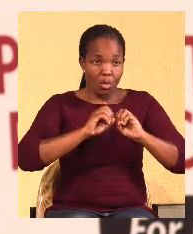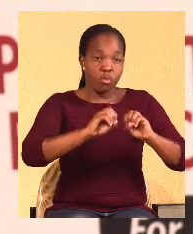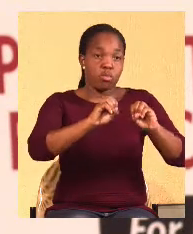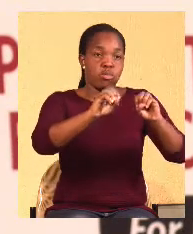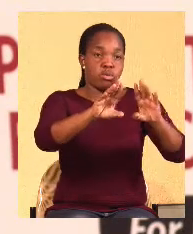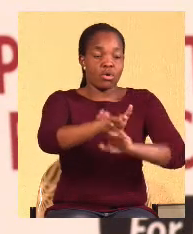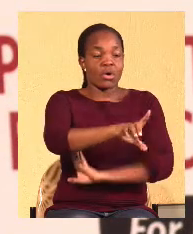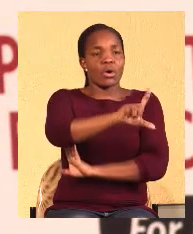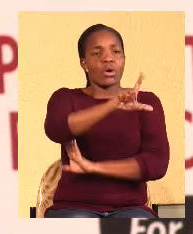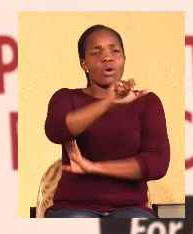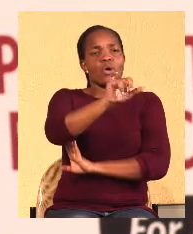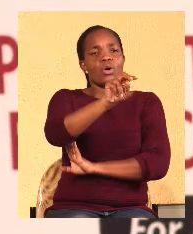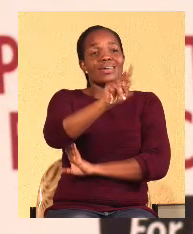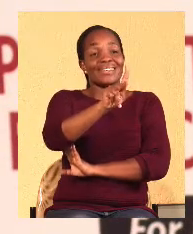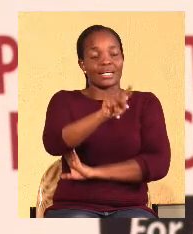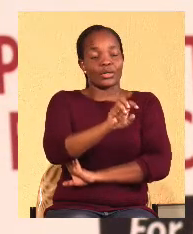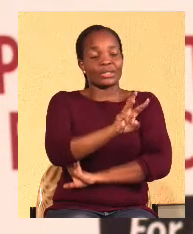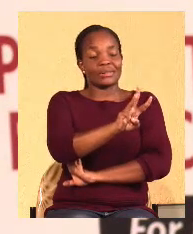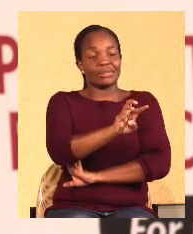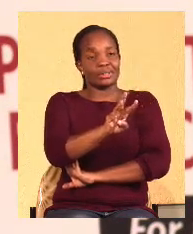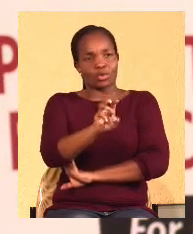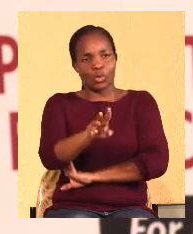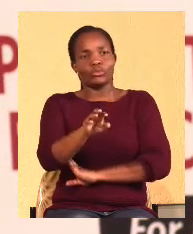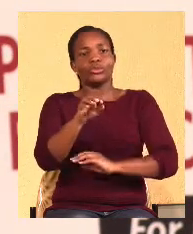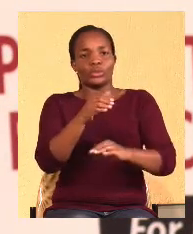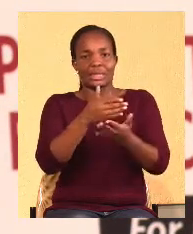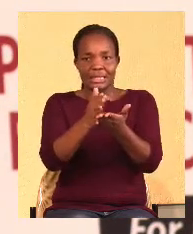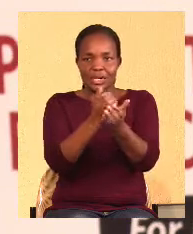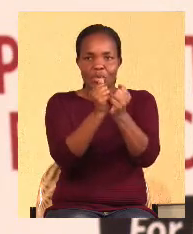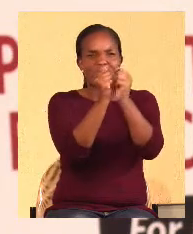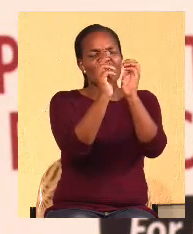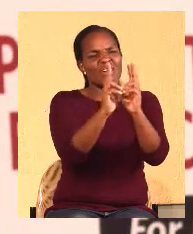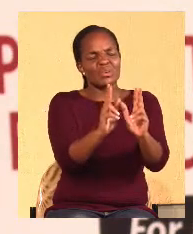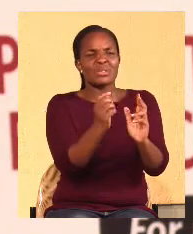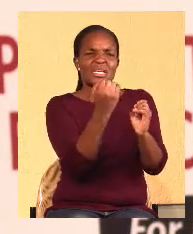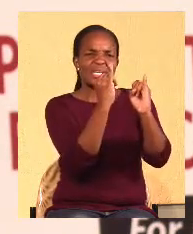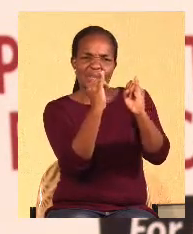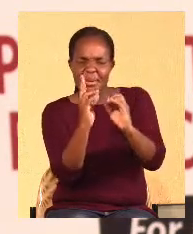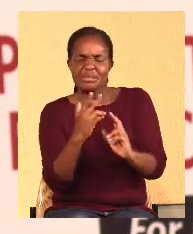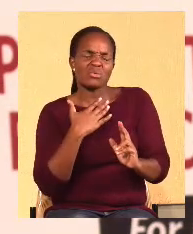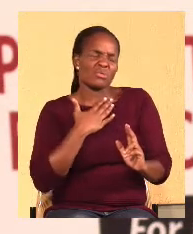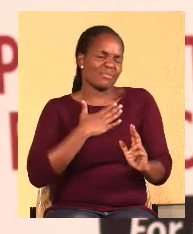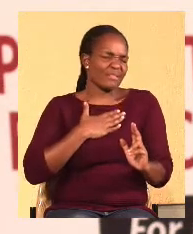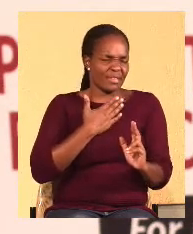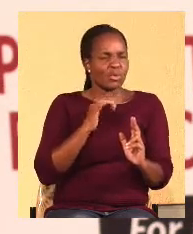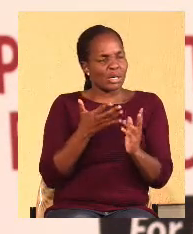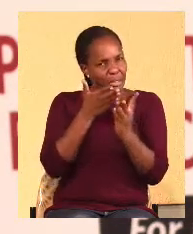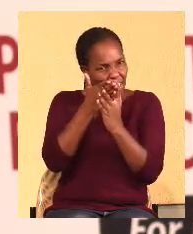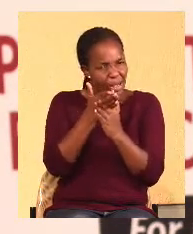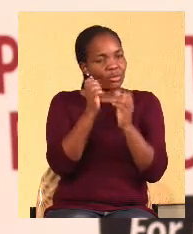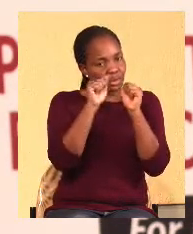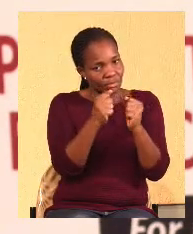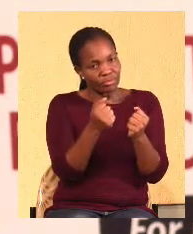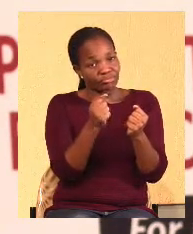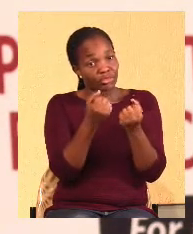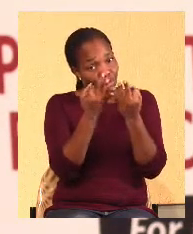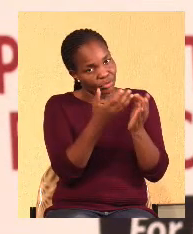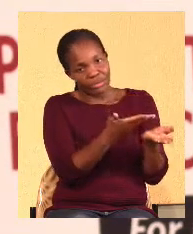will be provided also to the public so that everybody who have means to access that then will be able to have